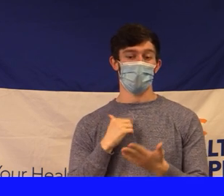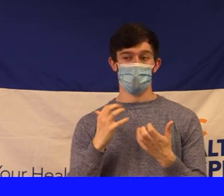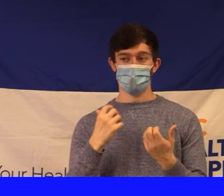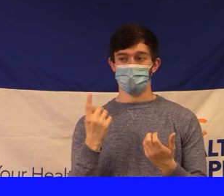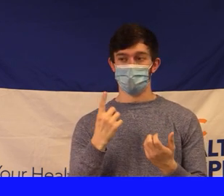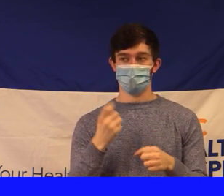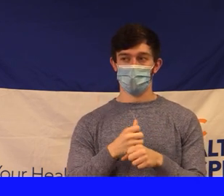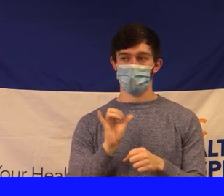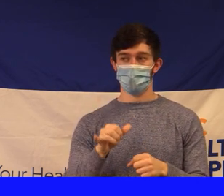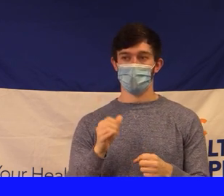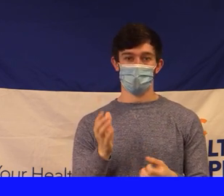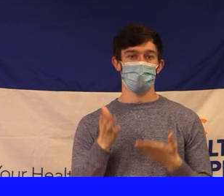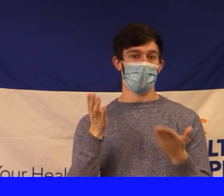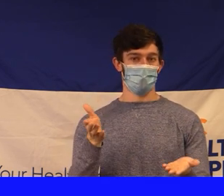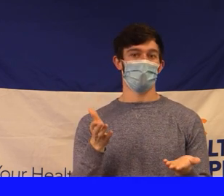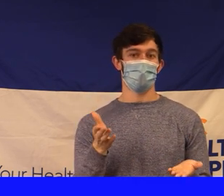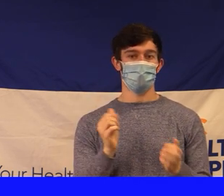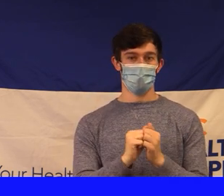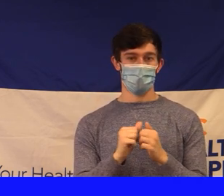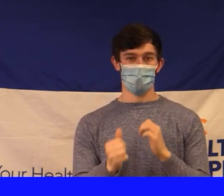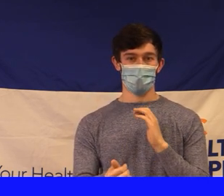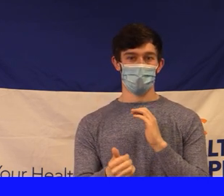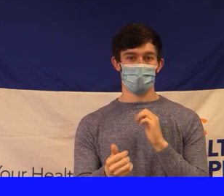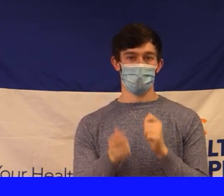actually with the amended component.